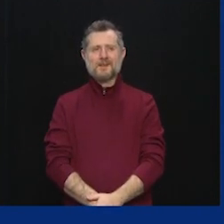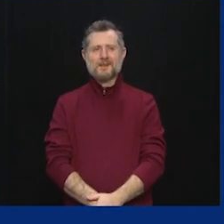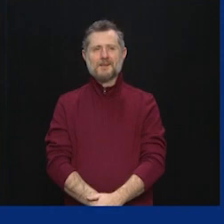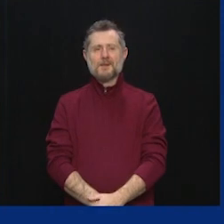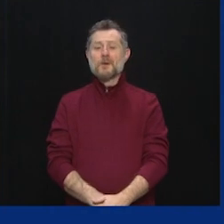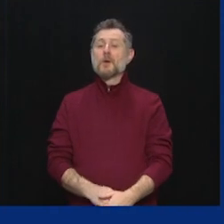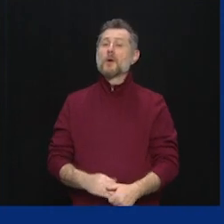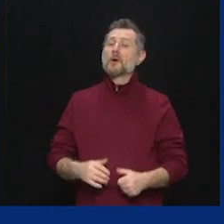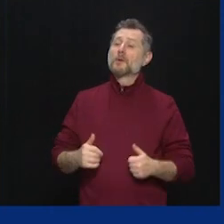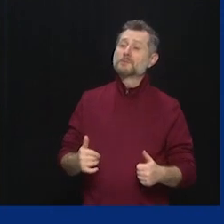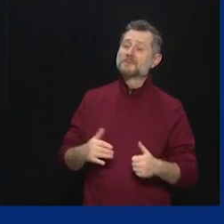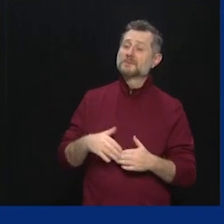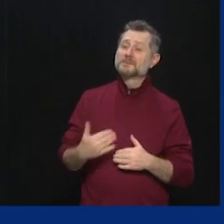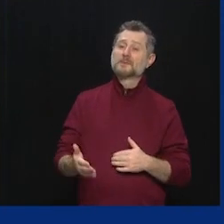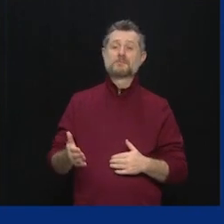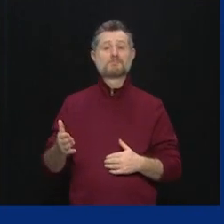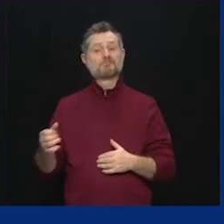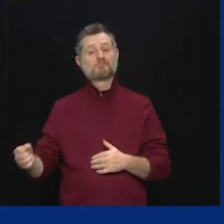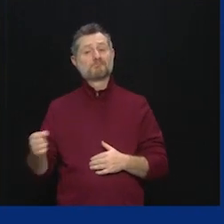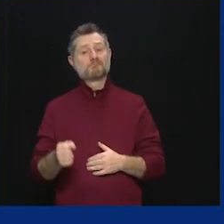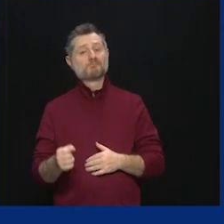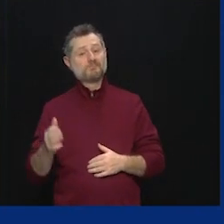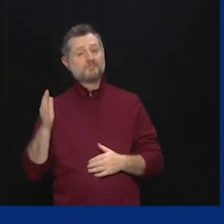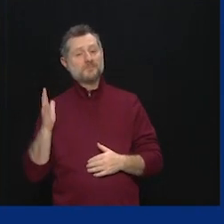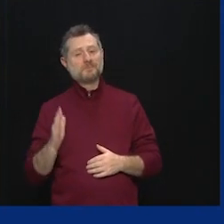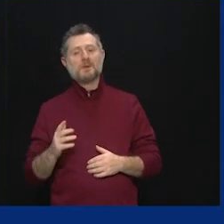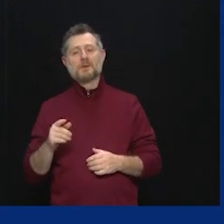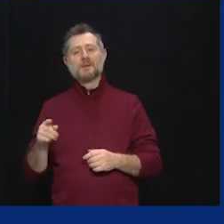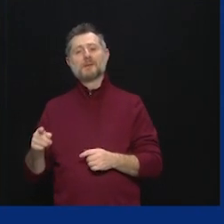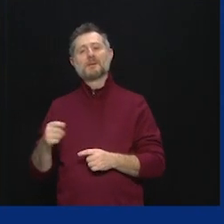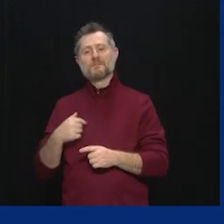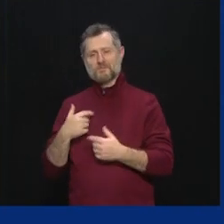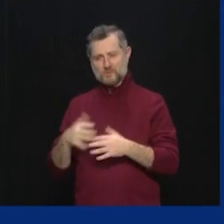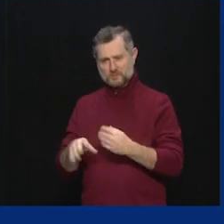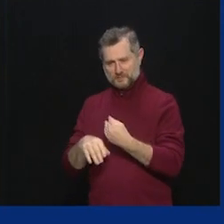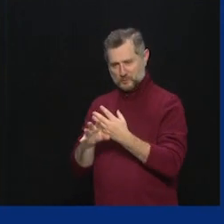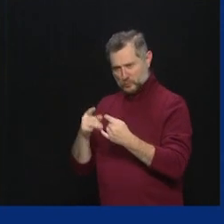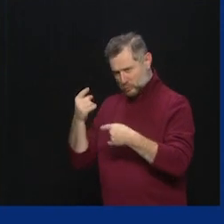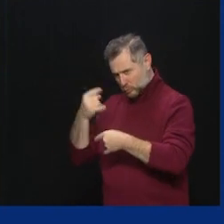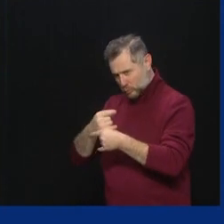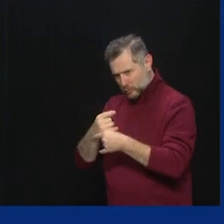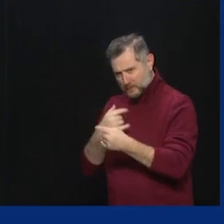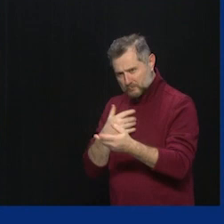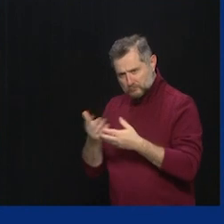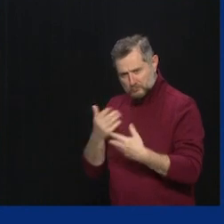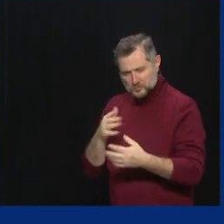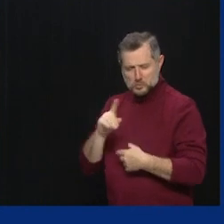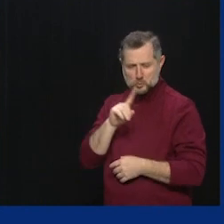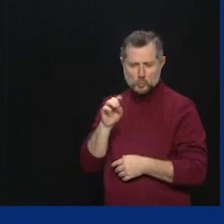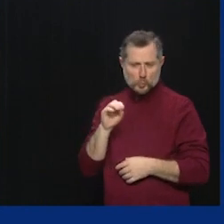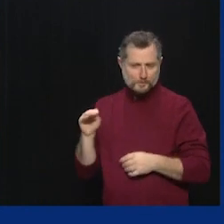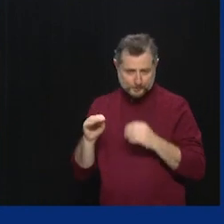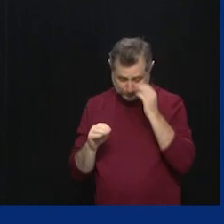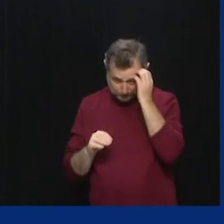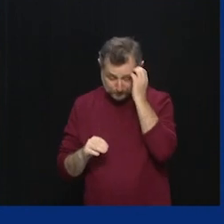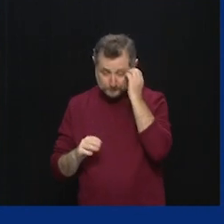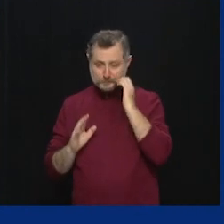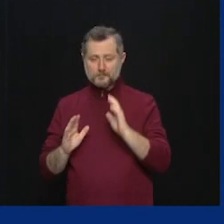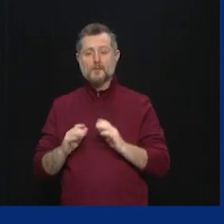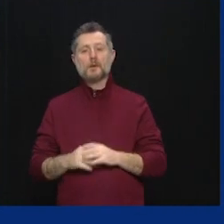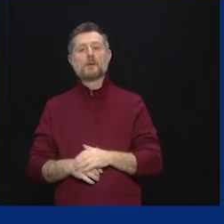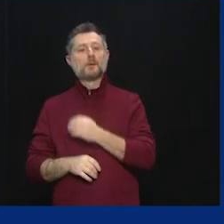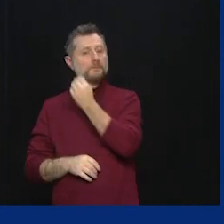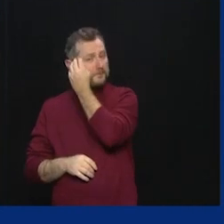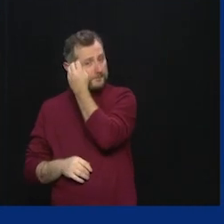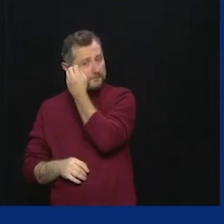Our next speaker, I did a virtual meeting with him last summer on Zoom, like everybody else was doing. And he was telling us